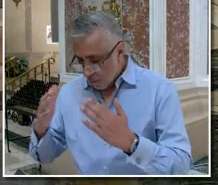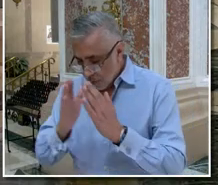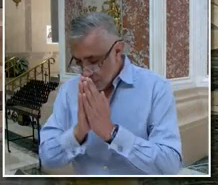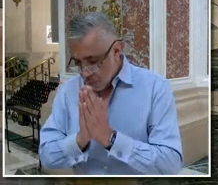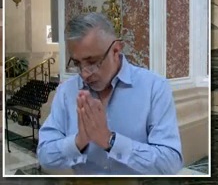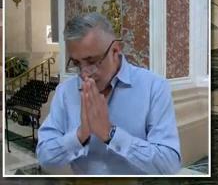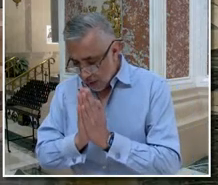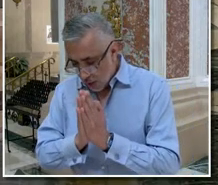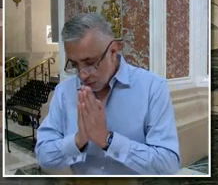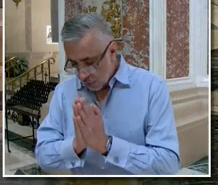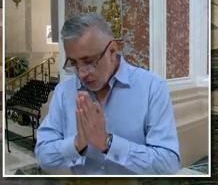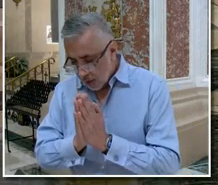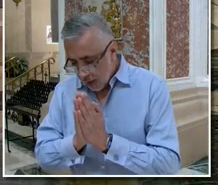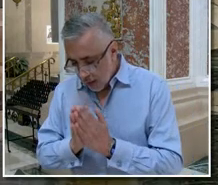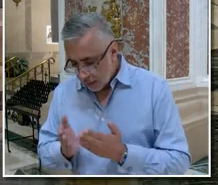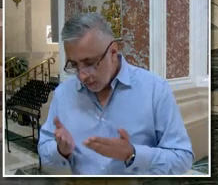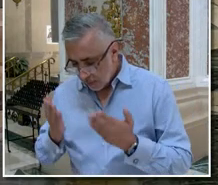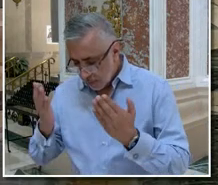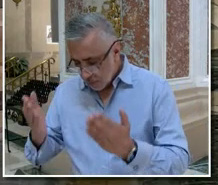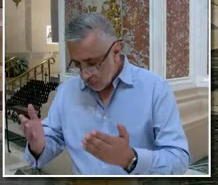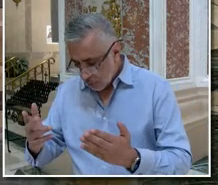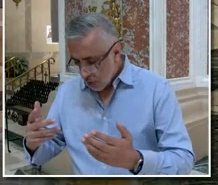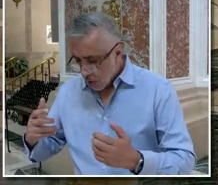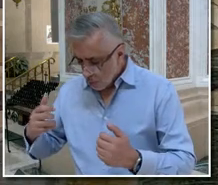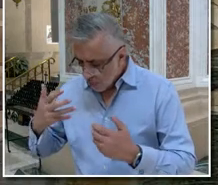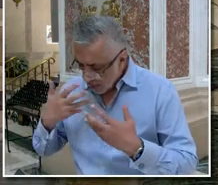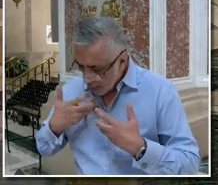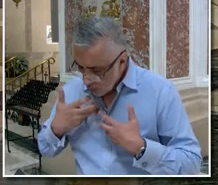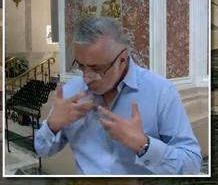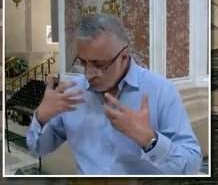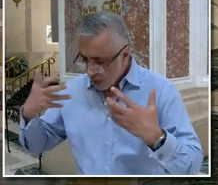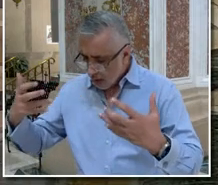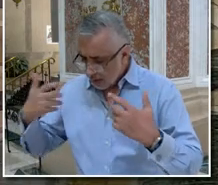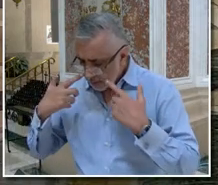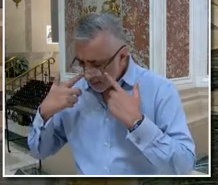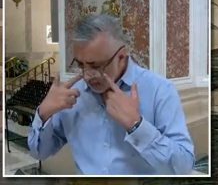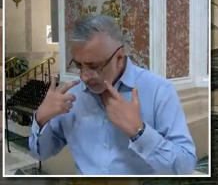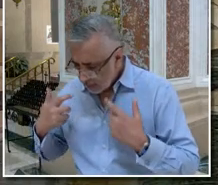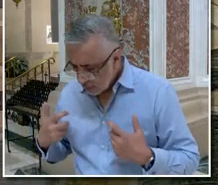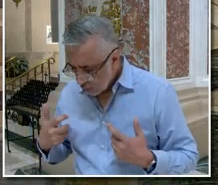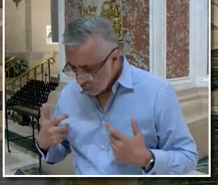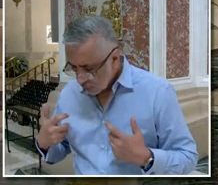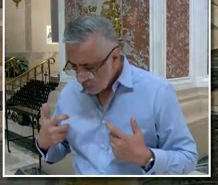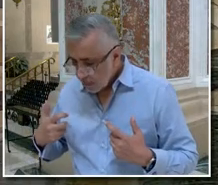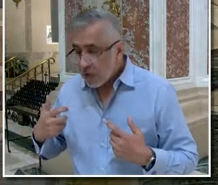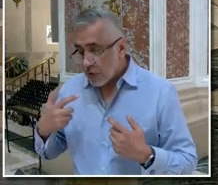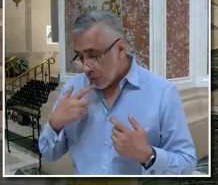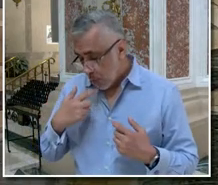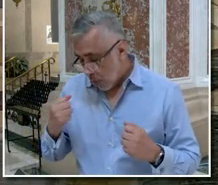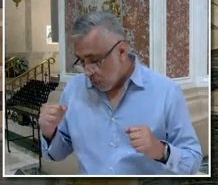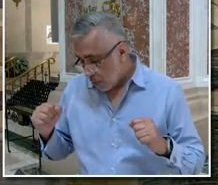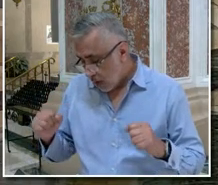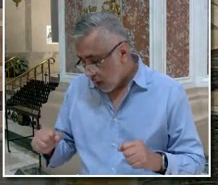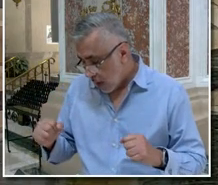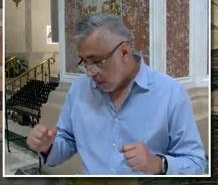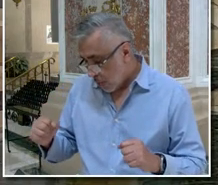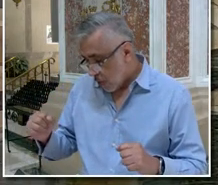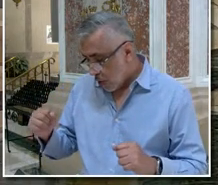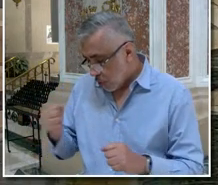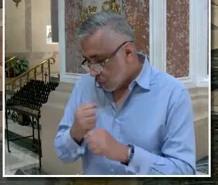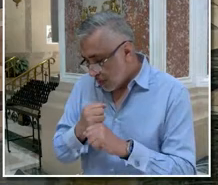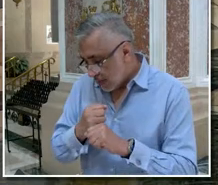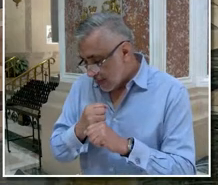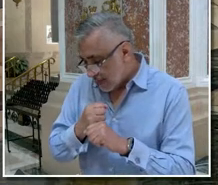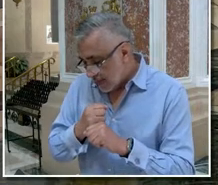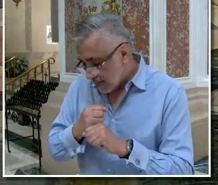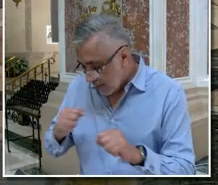and supplications with loud cries and tears to the one who was able to save him from